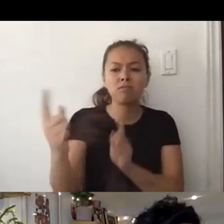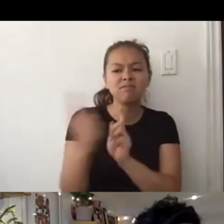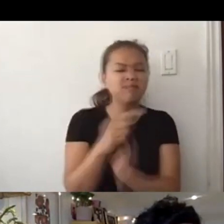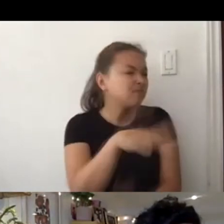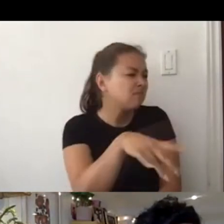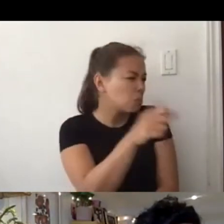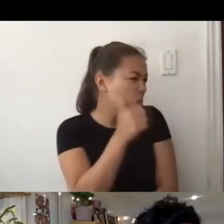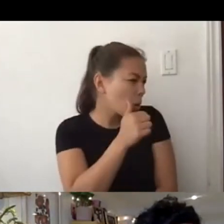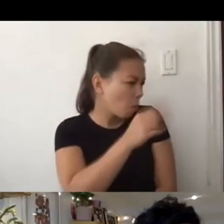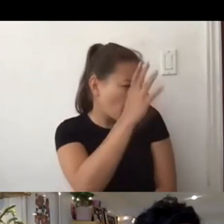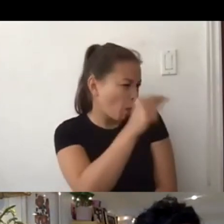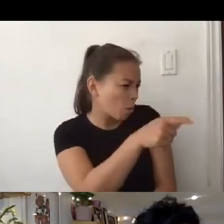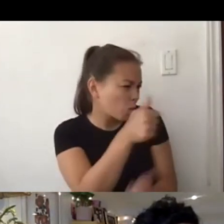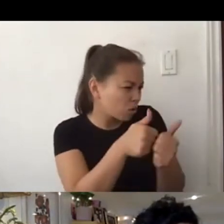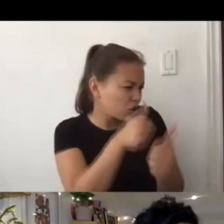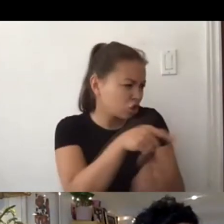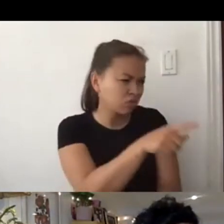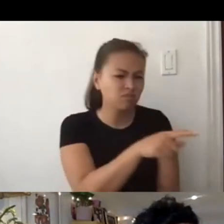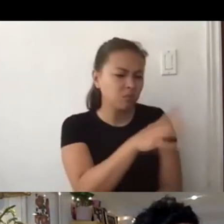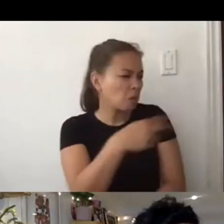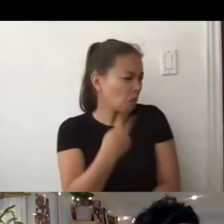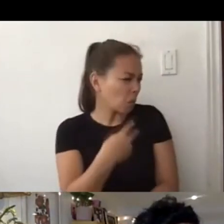mean to you and bullying you in that kind of a way. Now